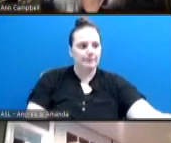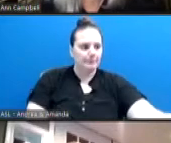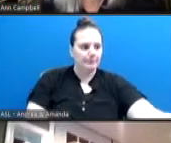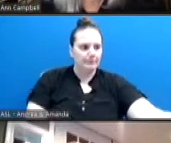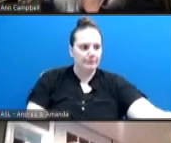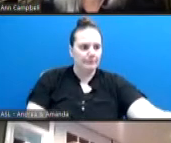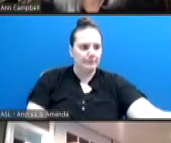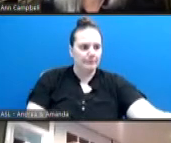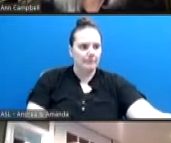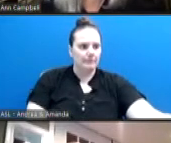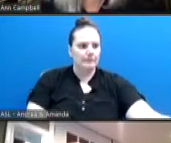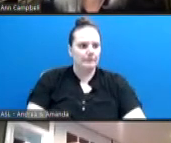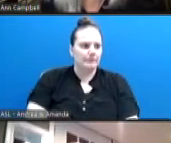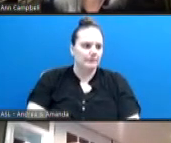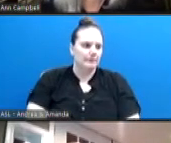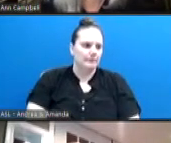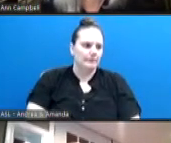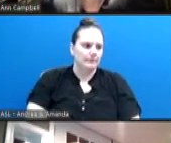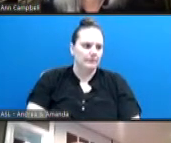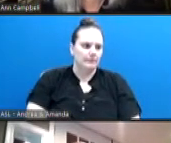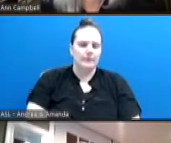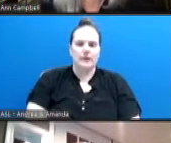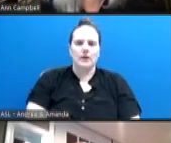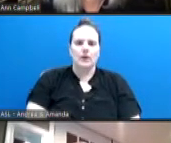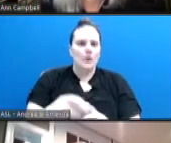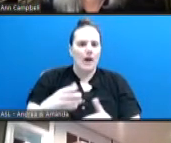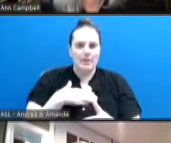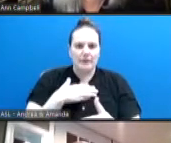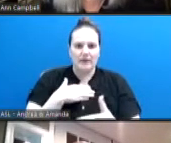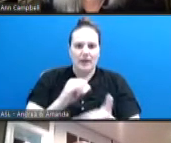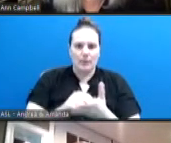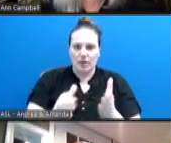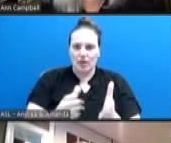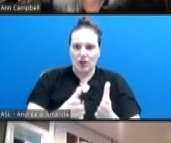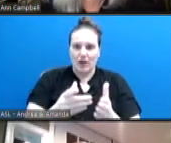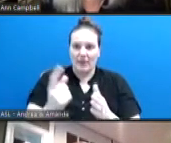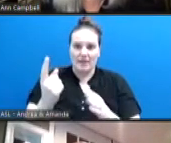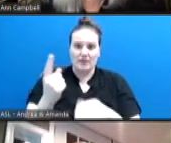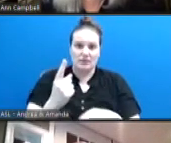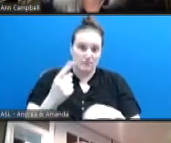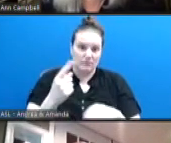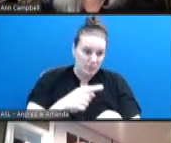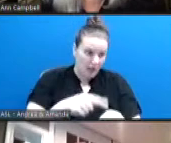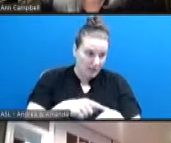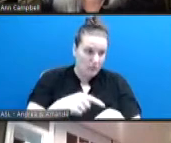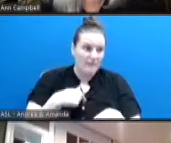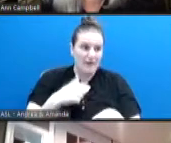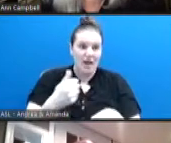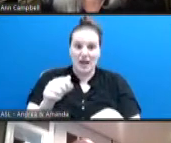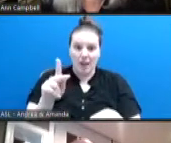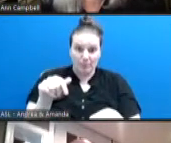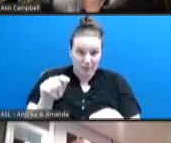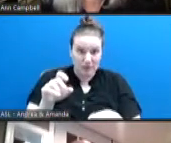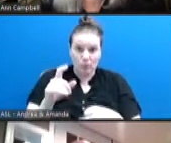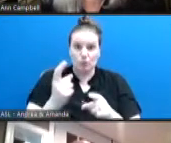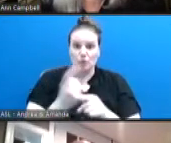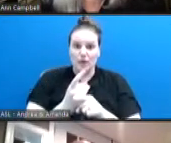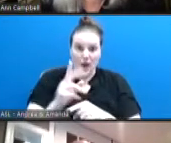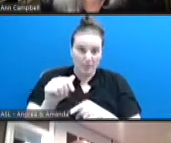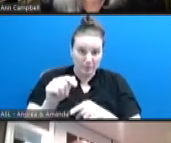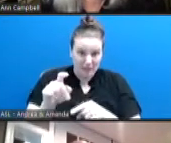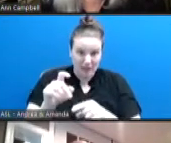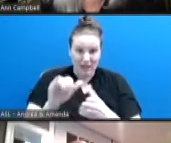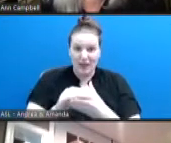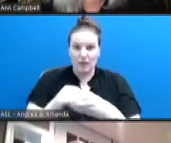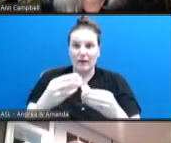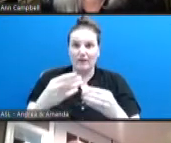We are happy that you're here. We at this point are just asking if there are any updates. This is just the regular update part we give every month.